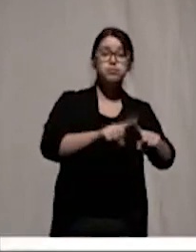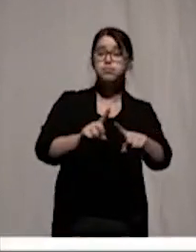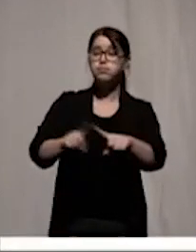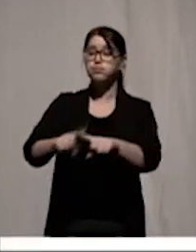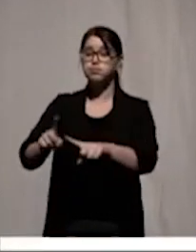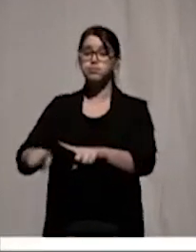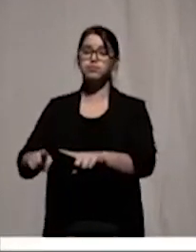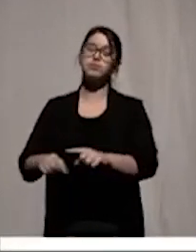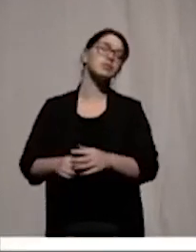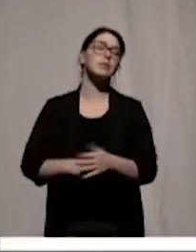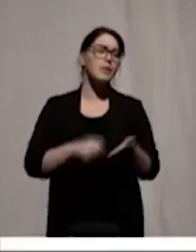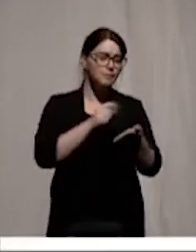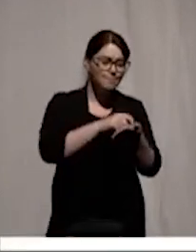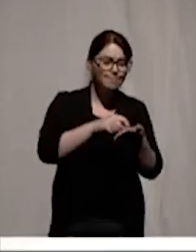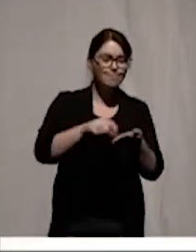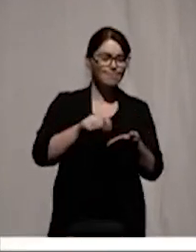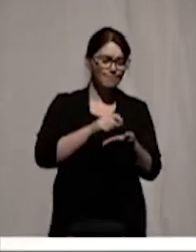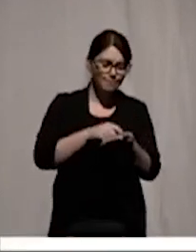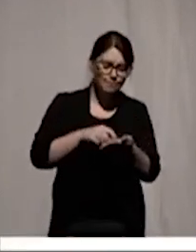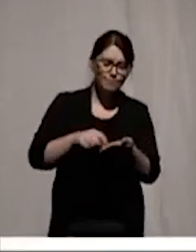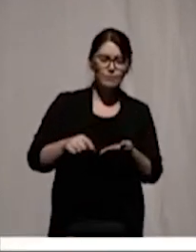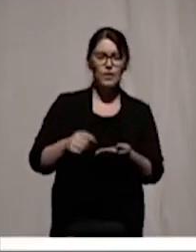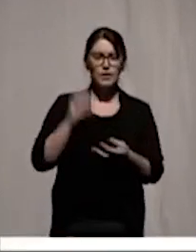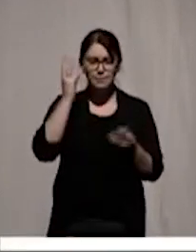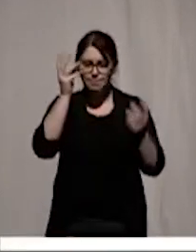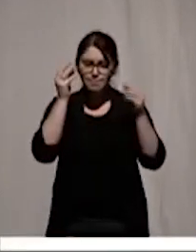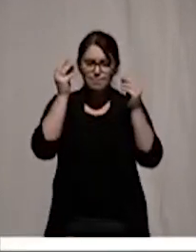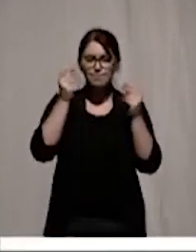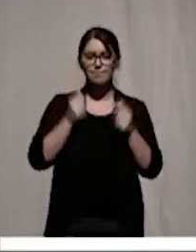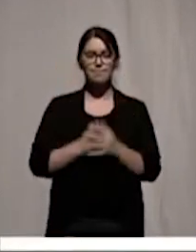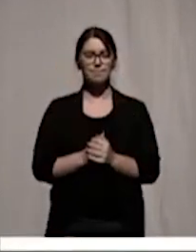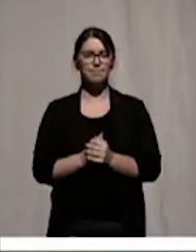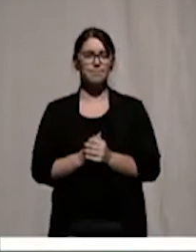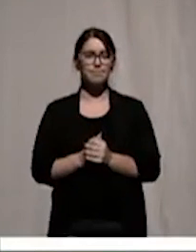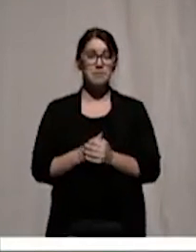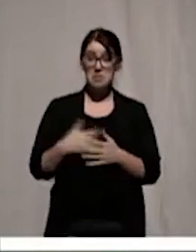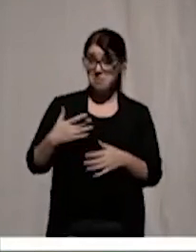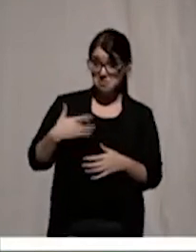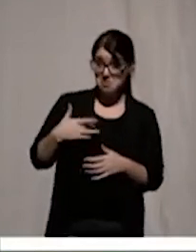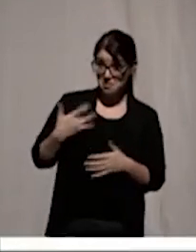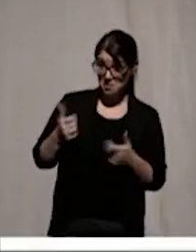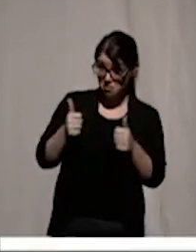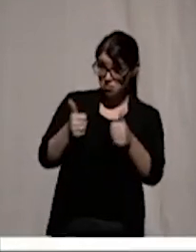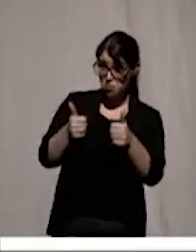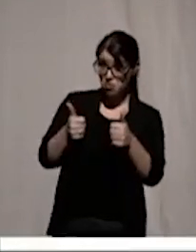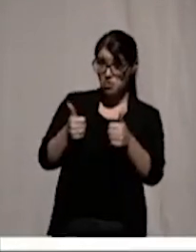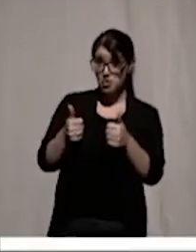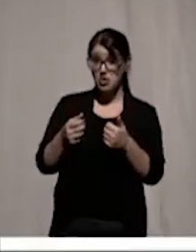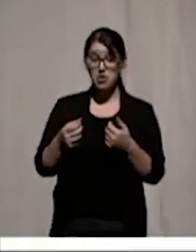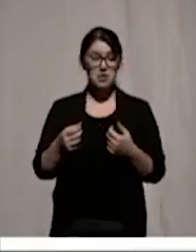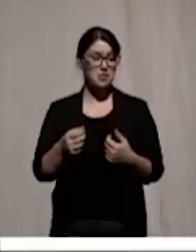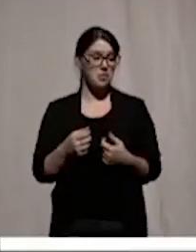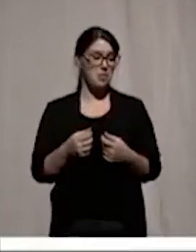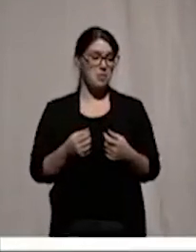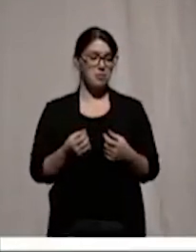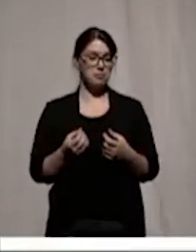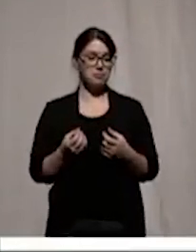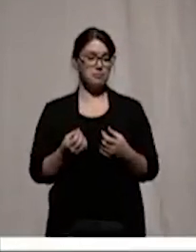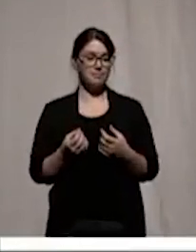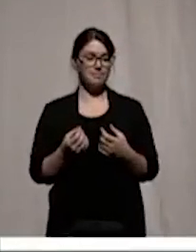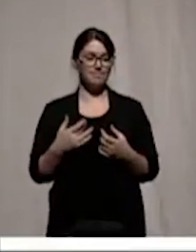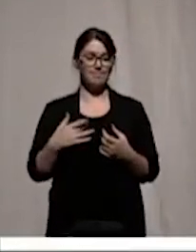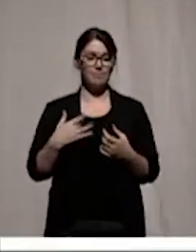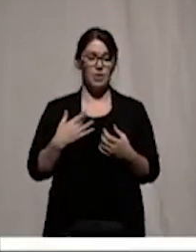paper or, thought to external thought. How do you guys feel about that? Do you feel like you tuned into an emotion you didn't think you were going to feel